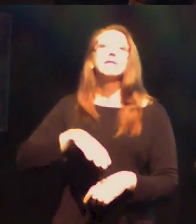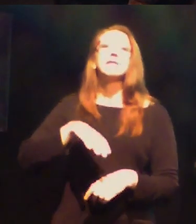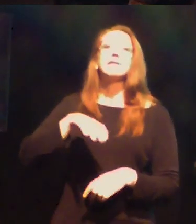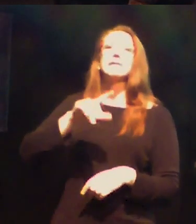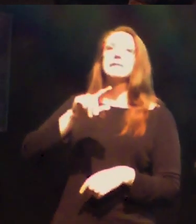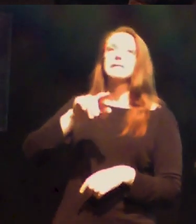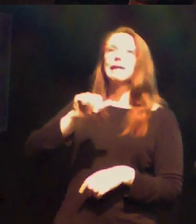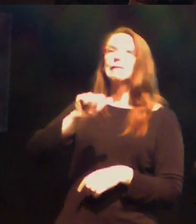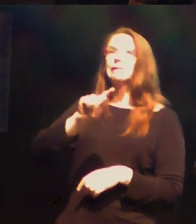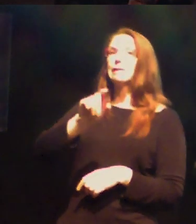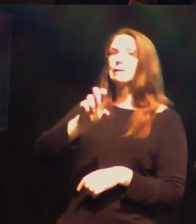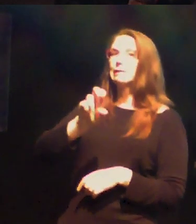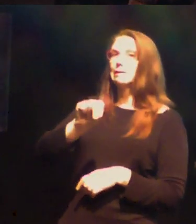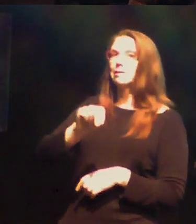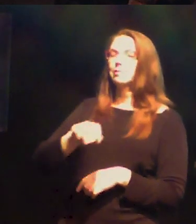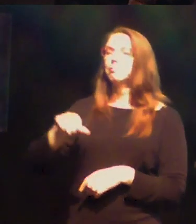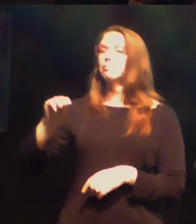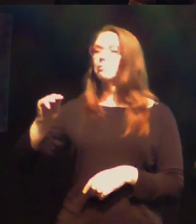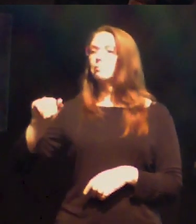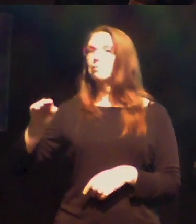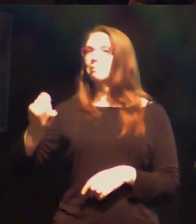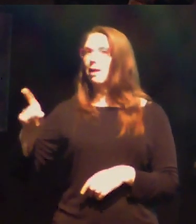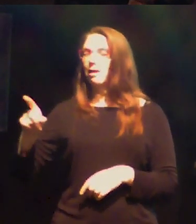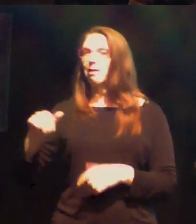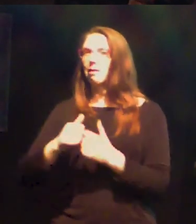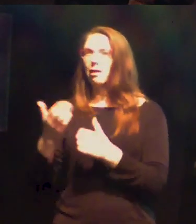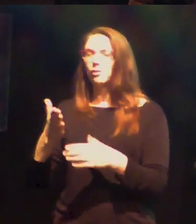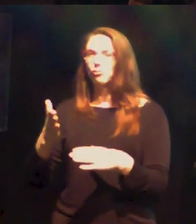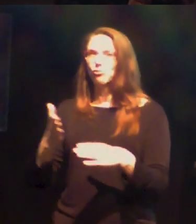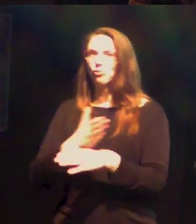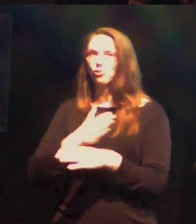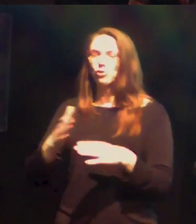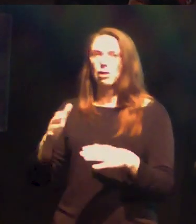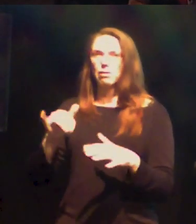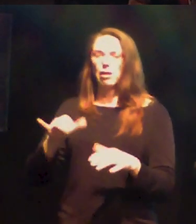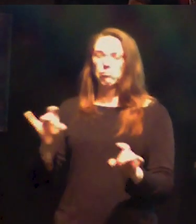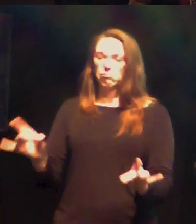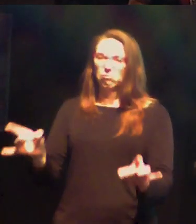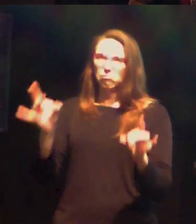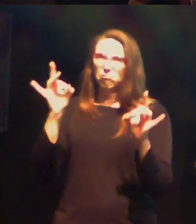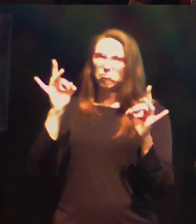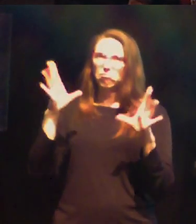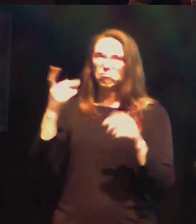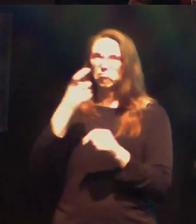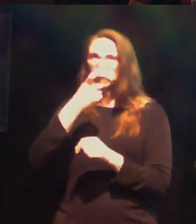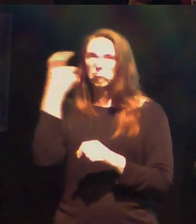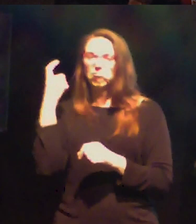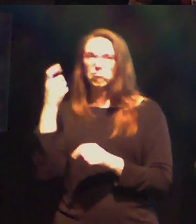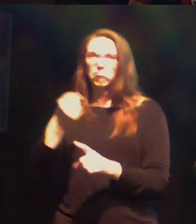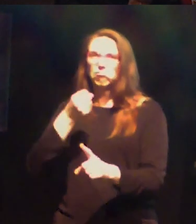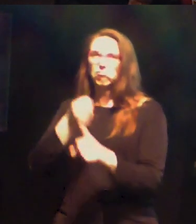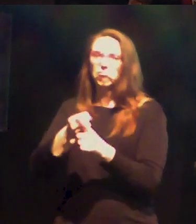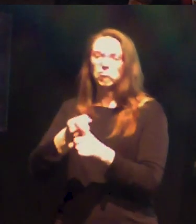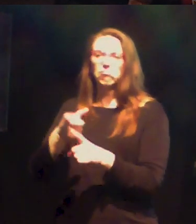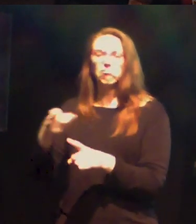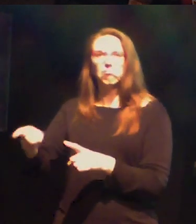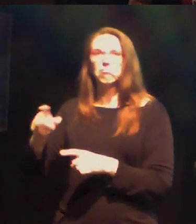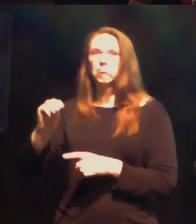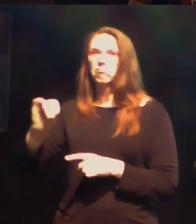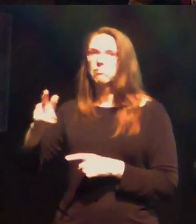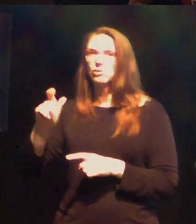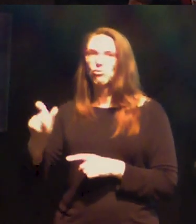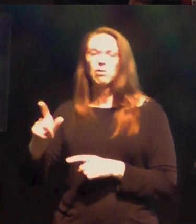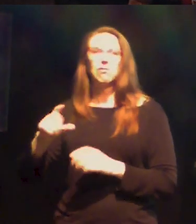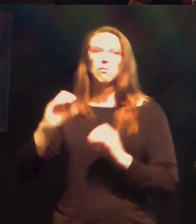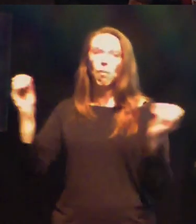you've shared the impact, the crippling impact that the criminal justice system has had on Michelle, the